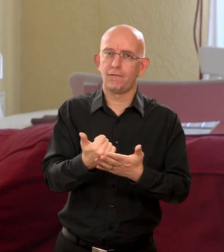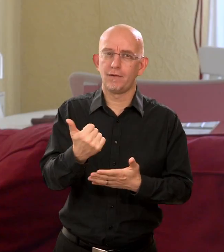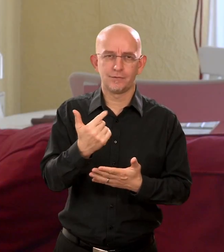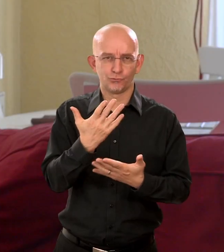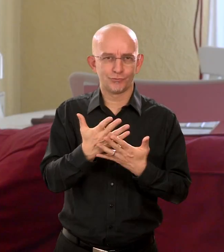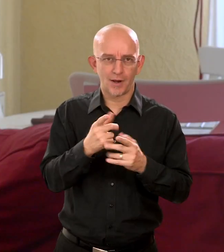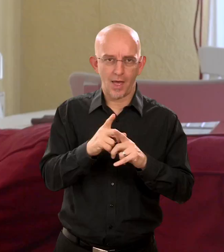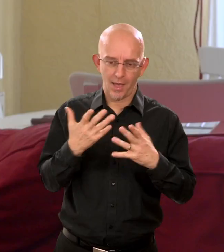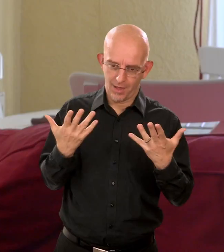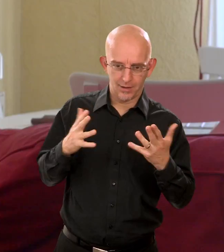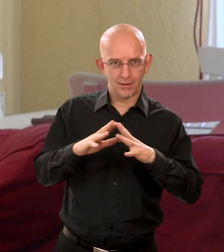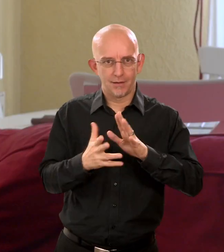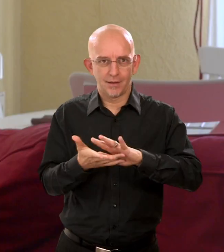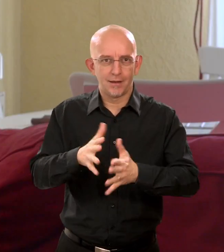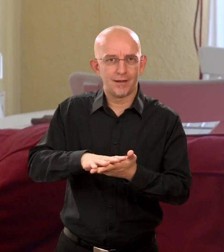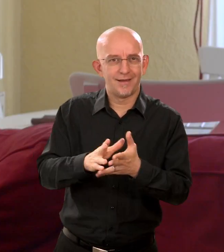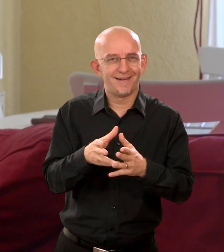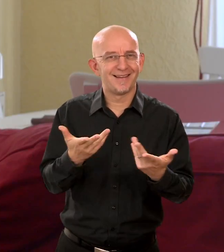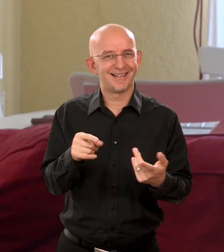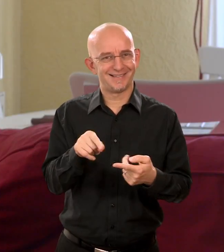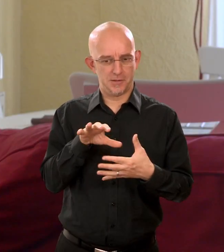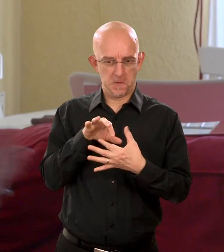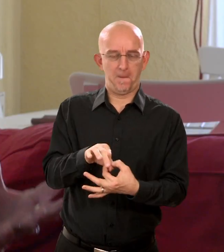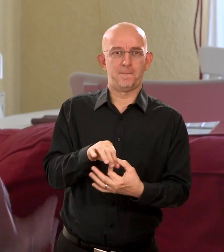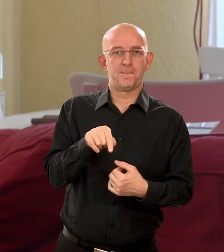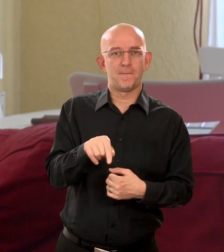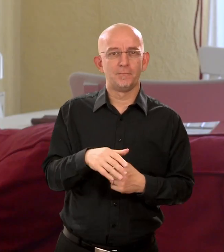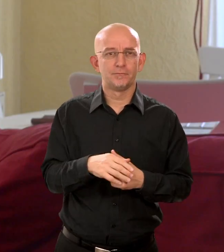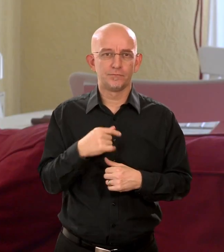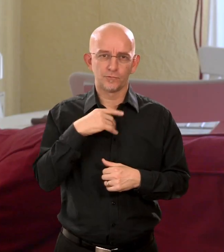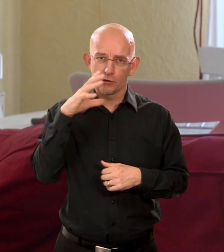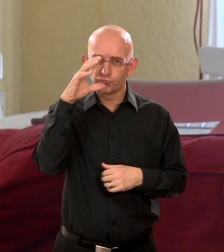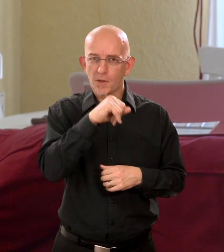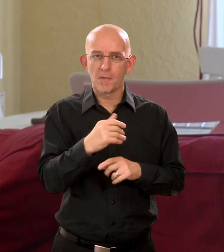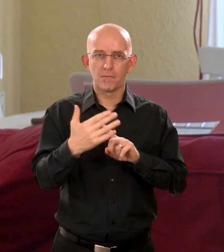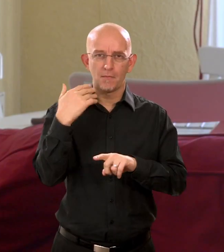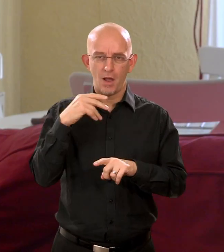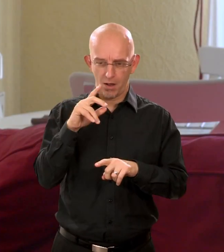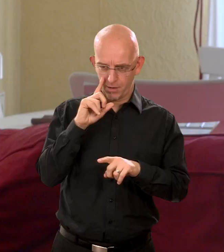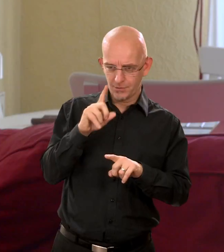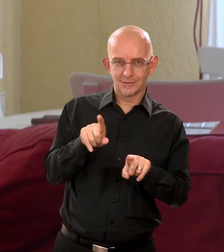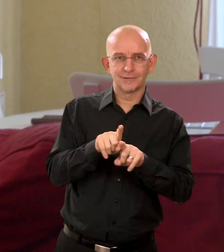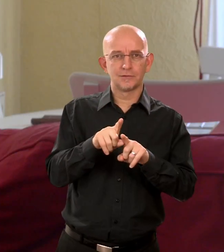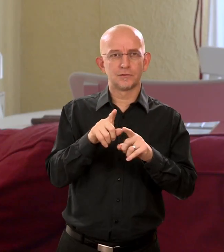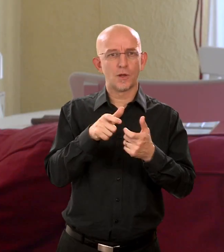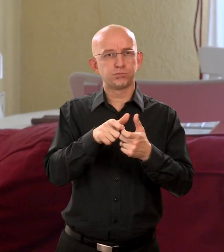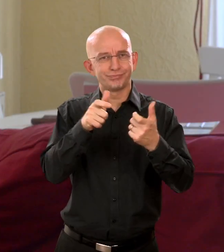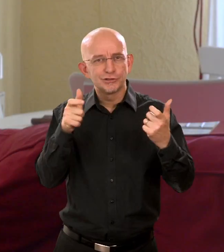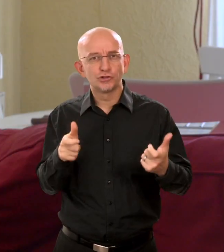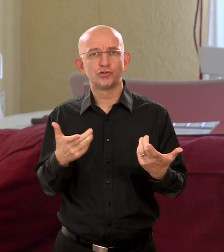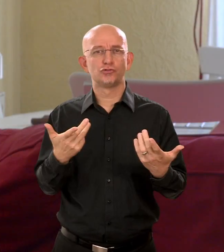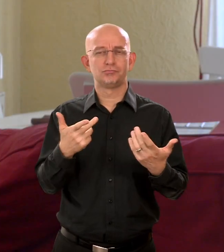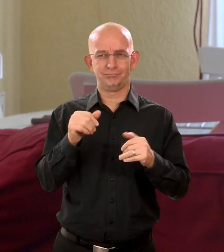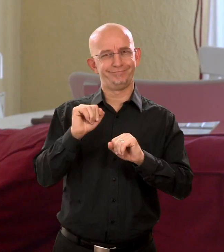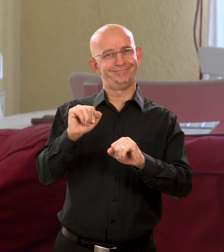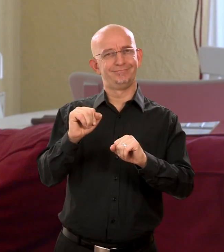remember things that look like bridges and, engineering stuff, because you got suggestions with the Meccano